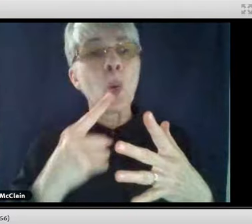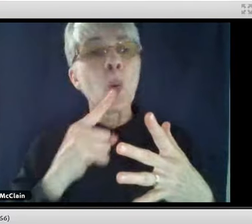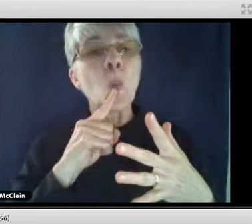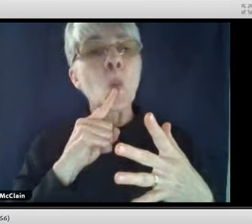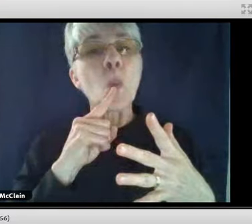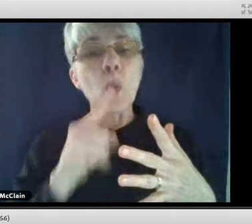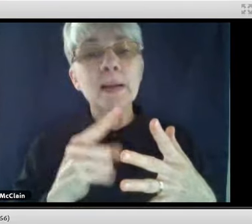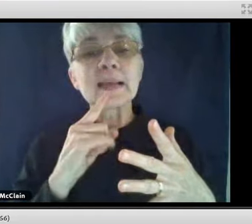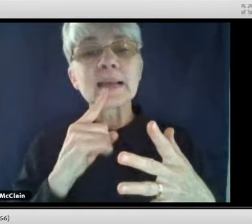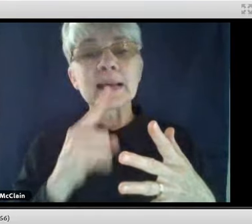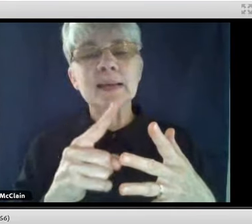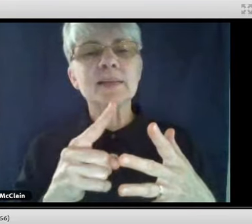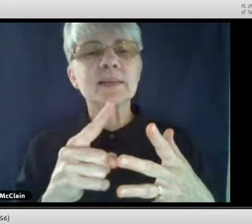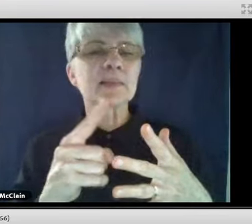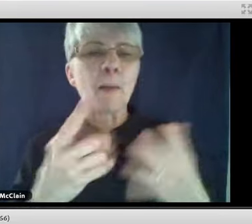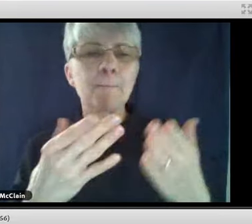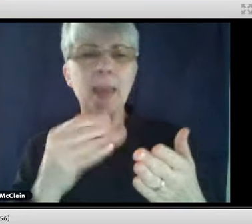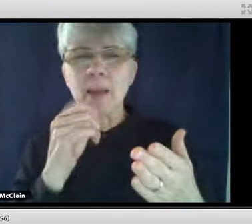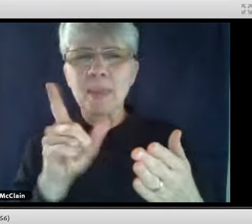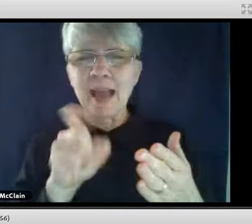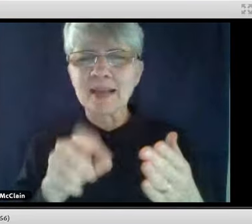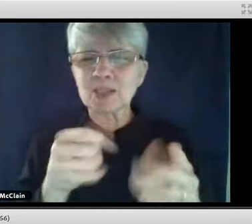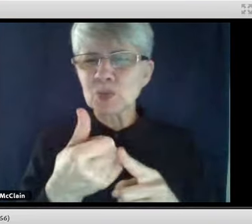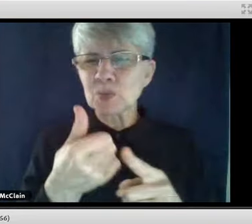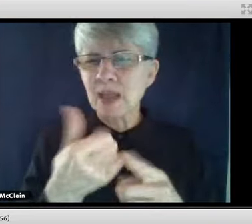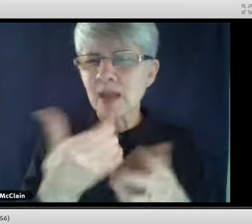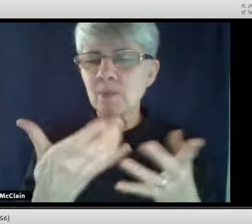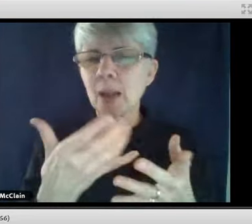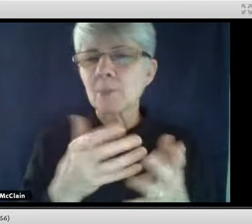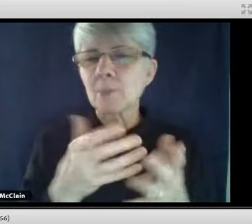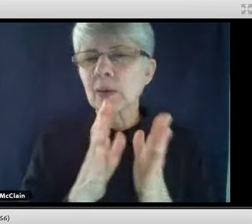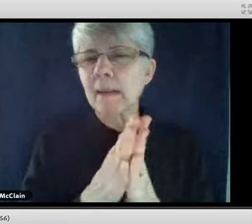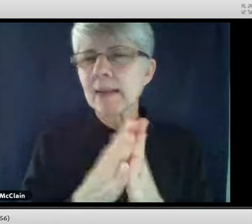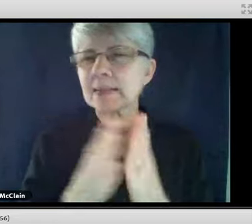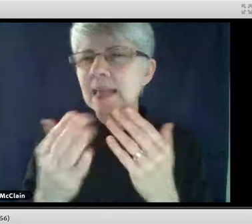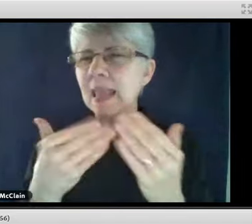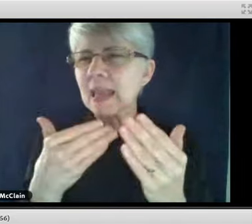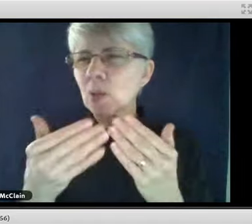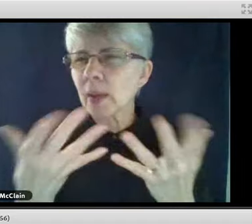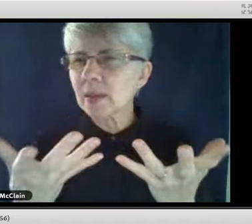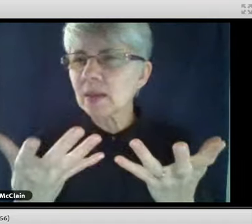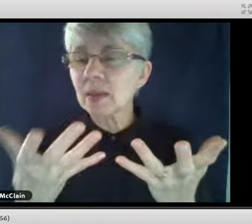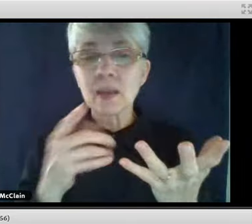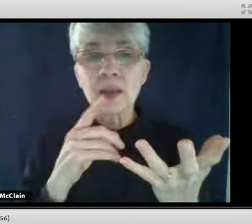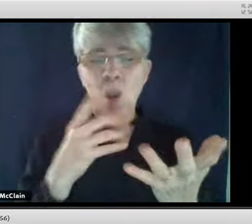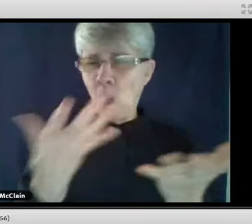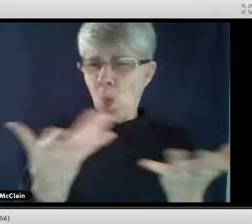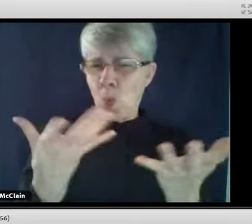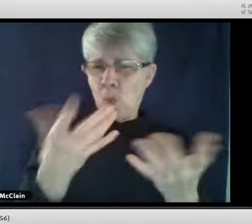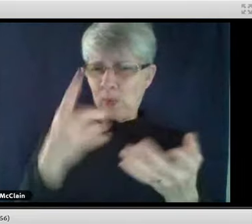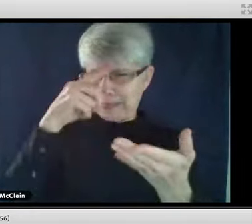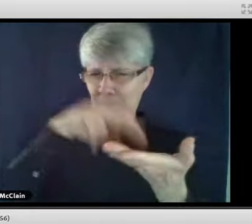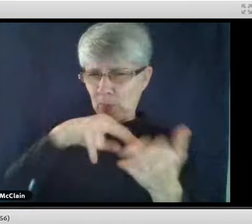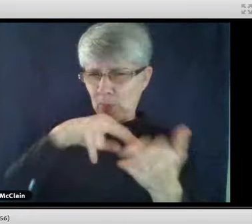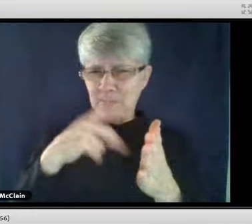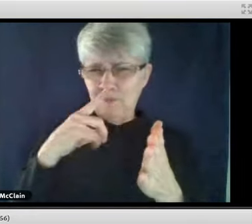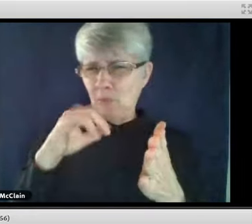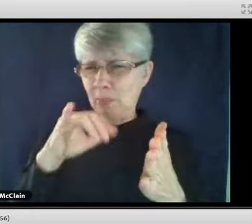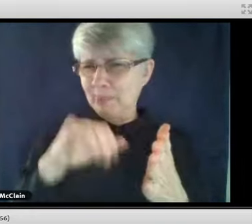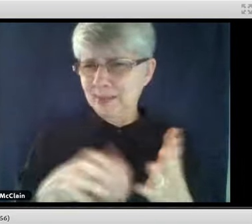you may or may not be asking yourself, but I'm gonna ask it anyway. Is what's the purpose of this, right?